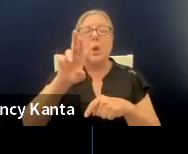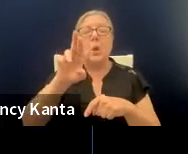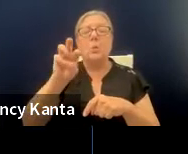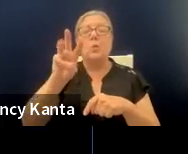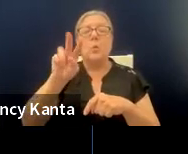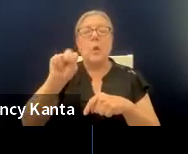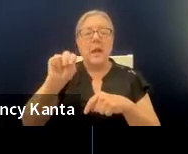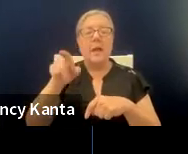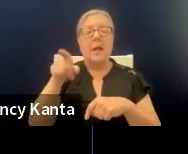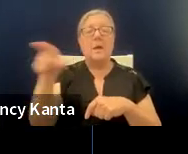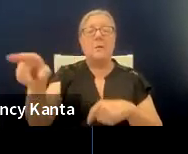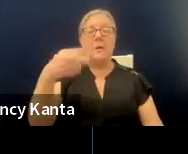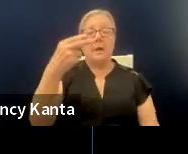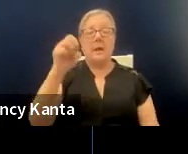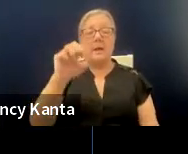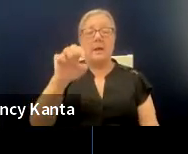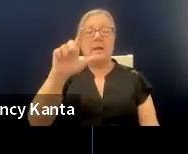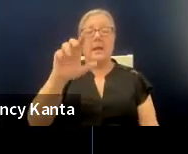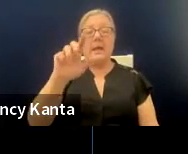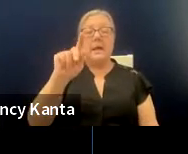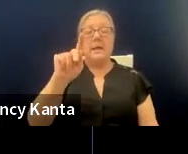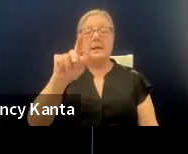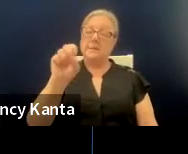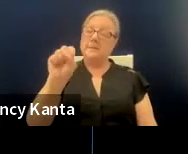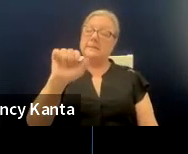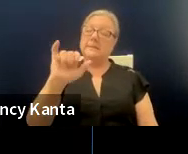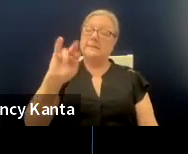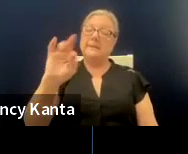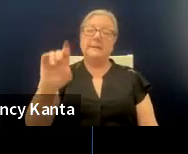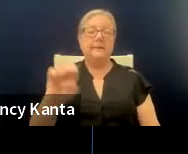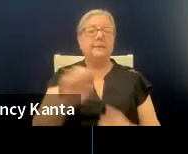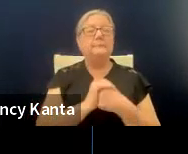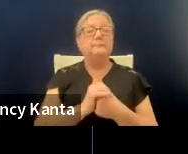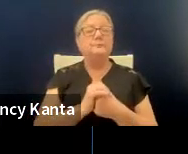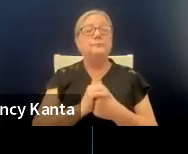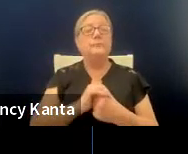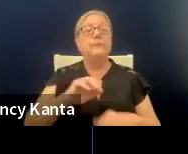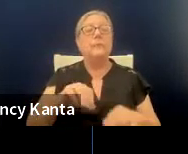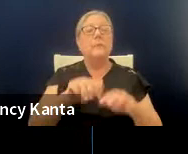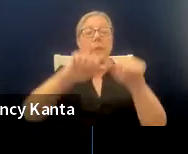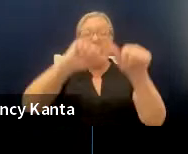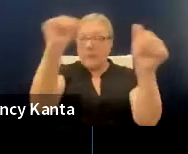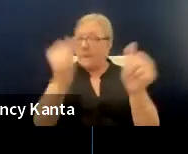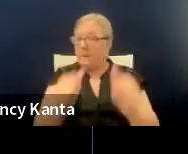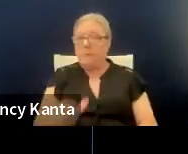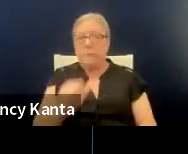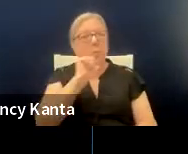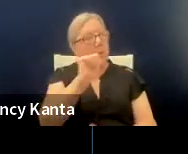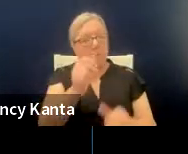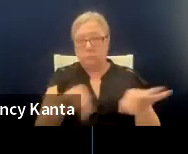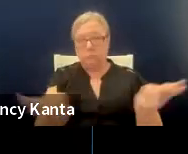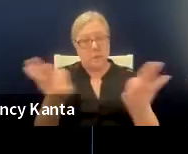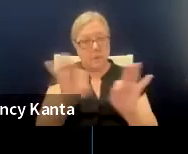And the form is not important, but what we wanted to convey